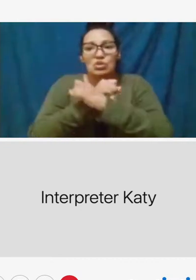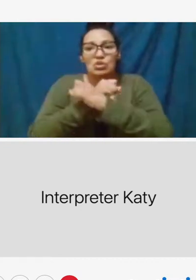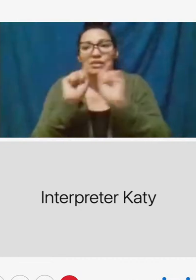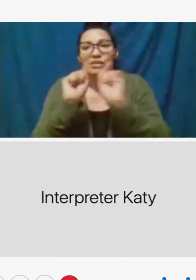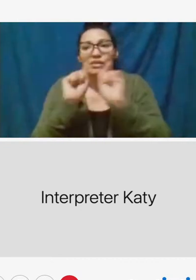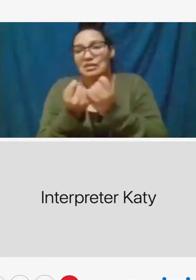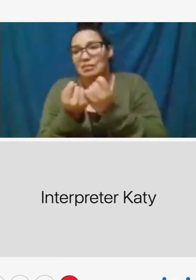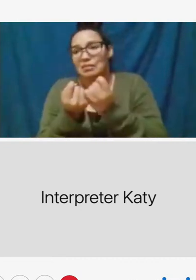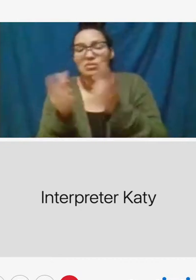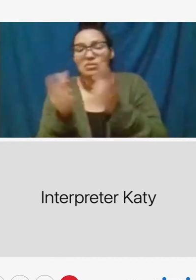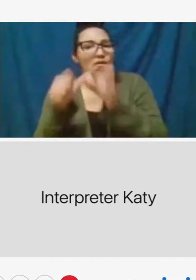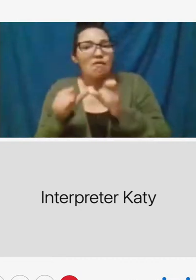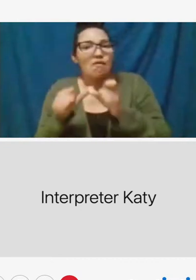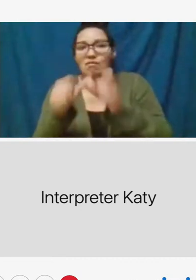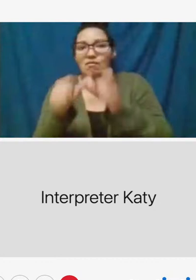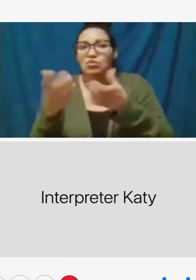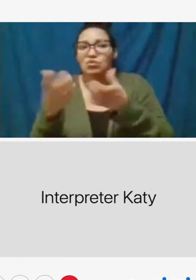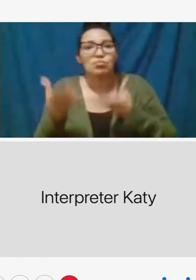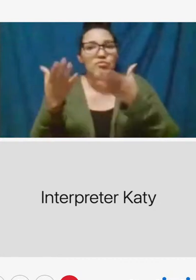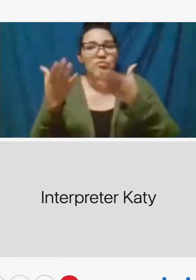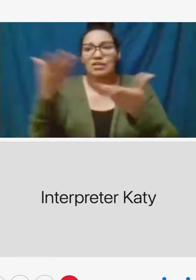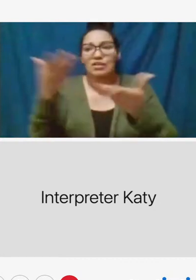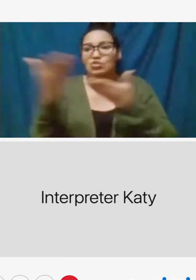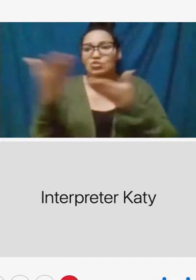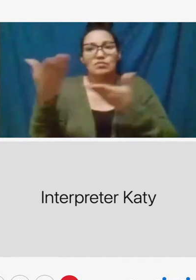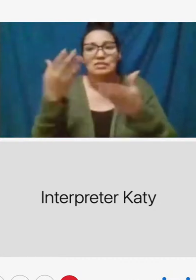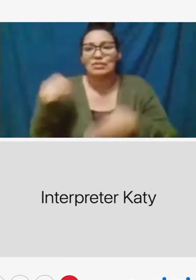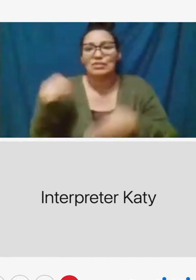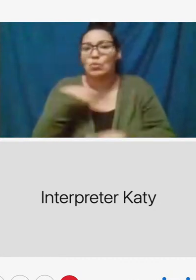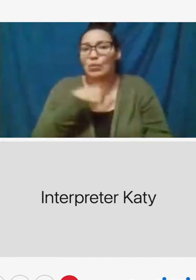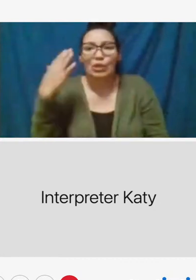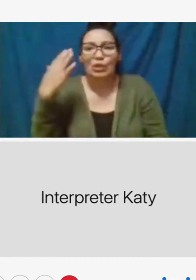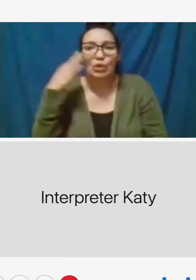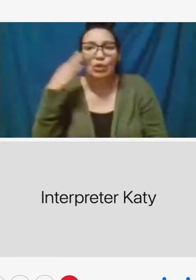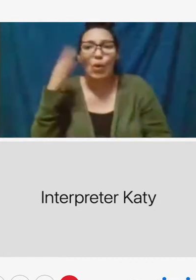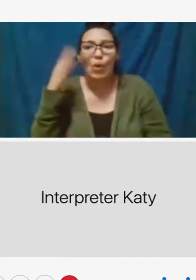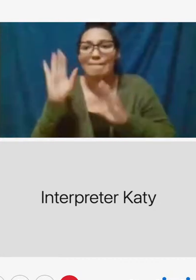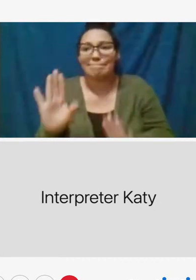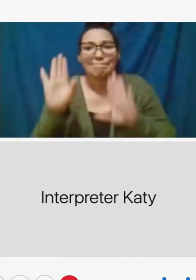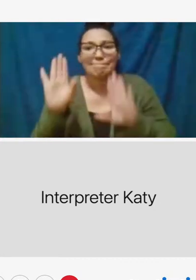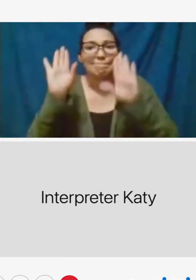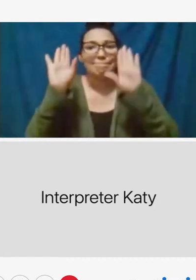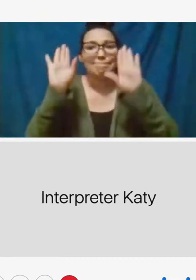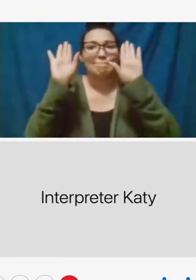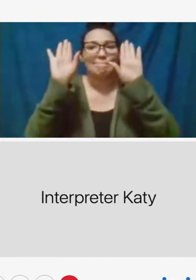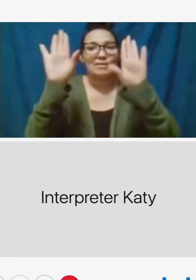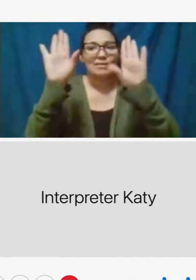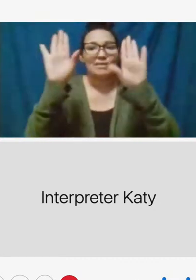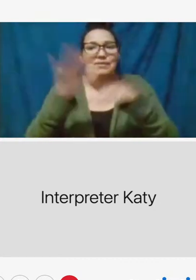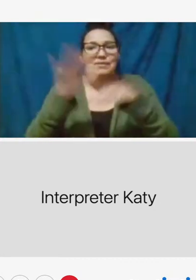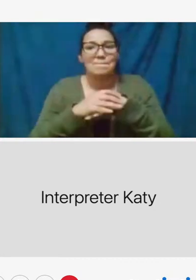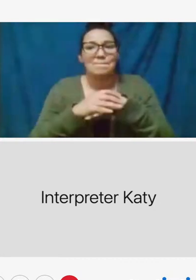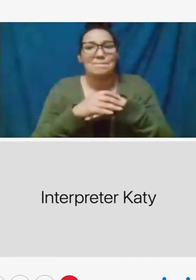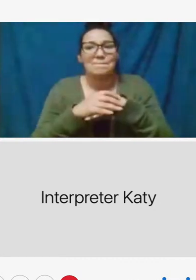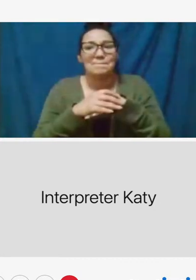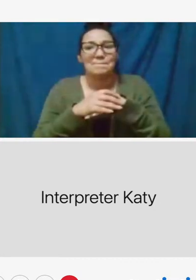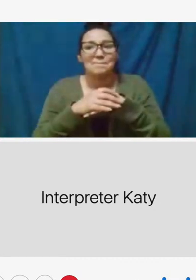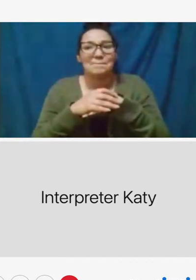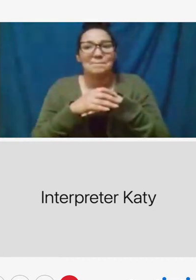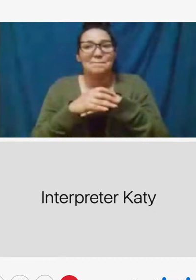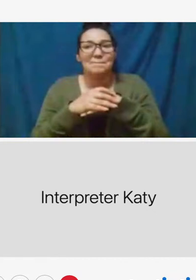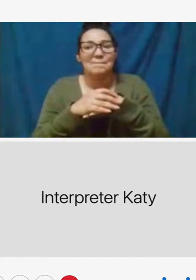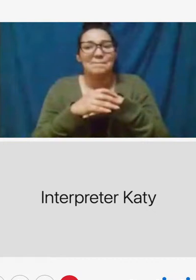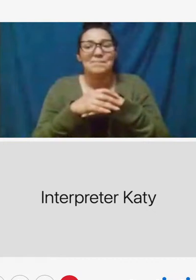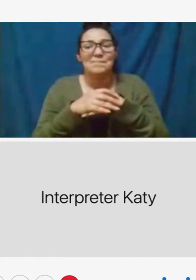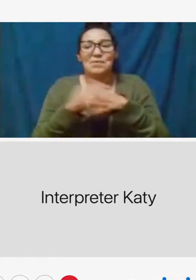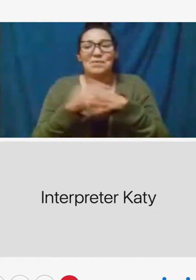services that we know are amazing and you know we're a c District meaning all our students receive breakfast